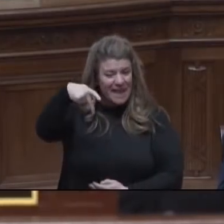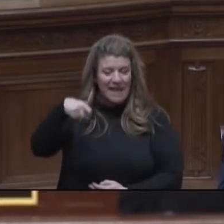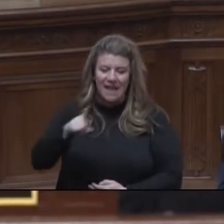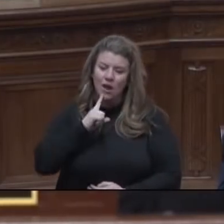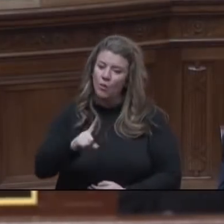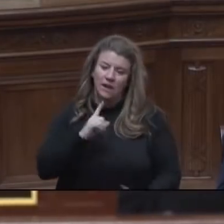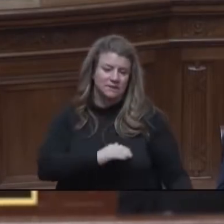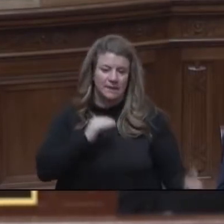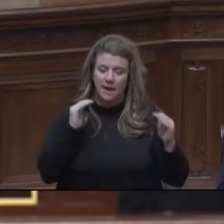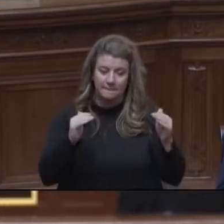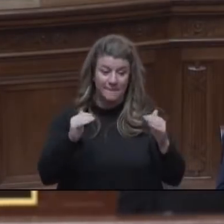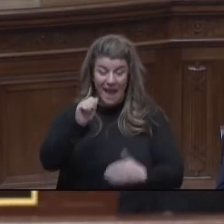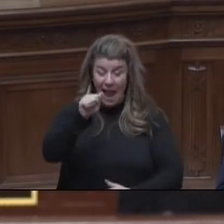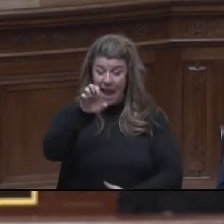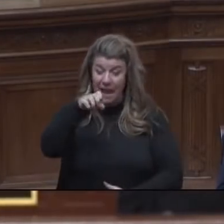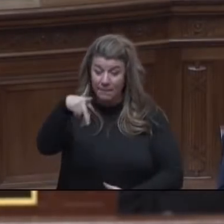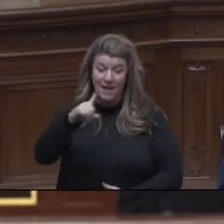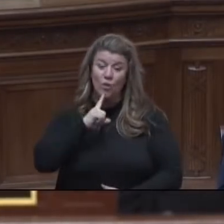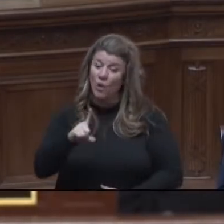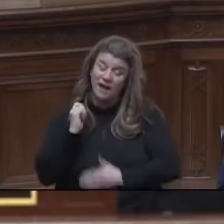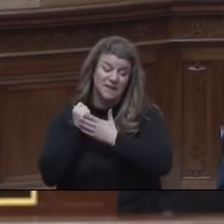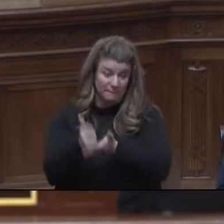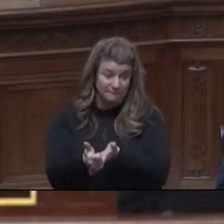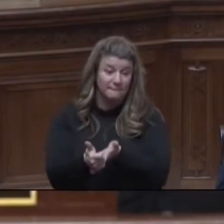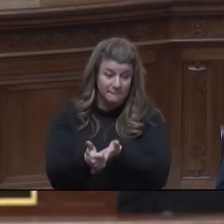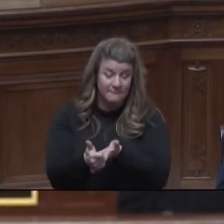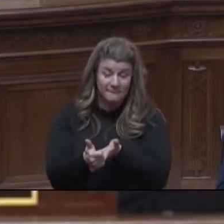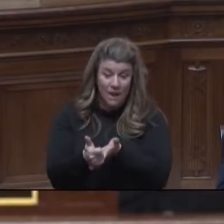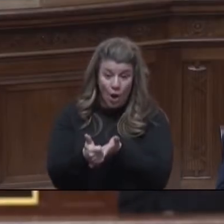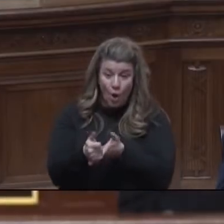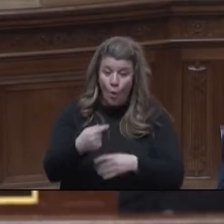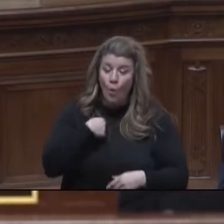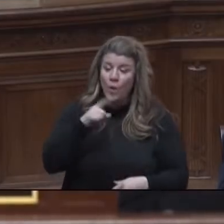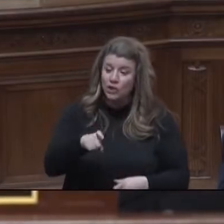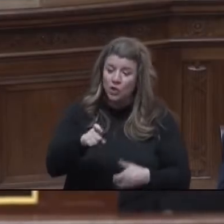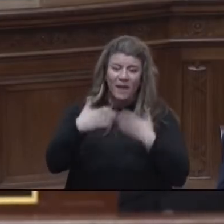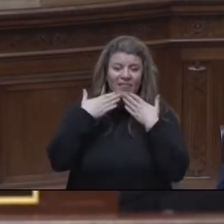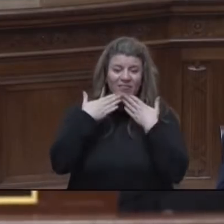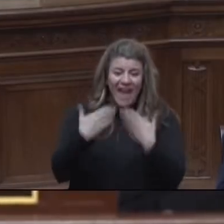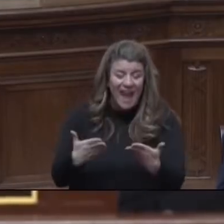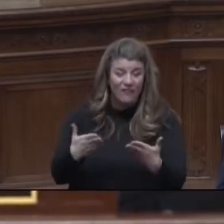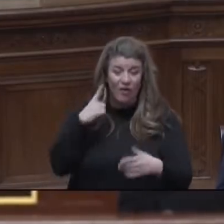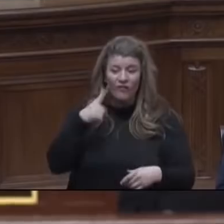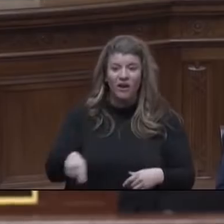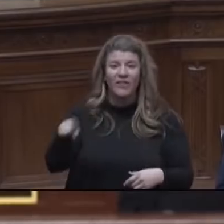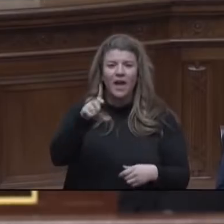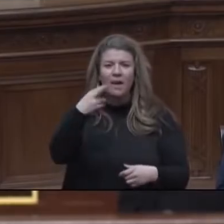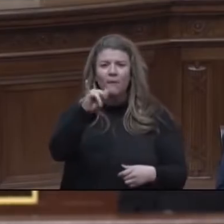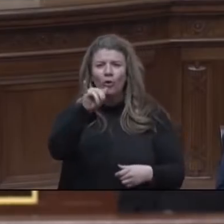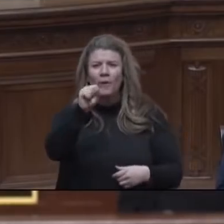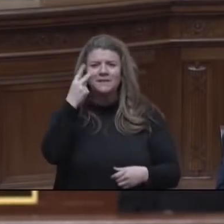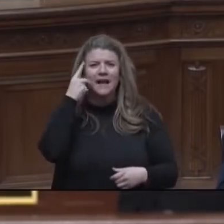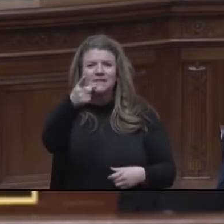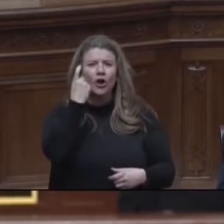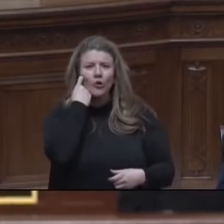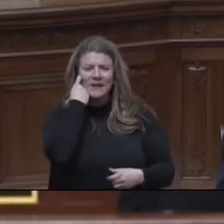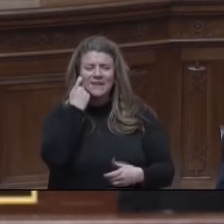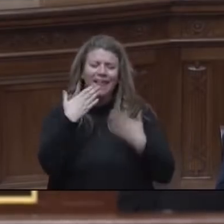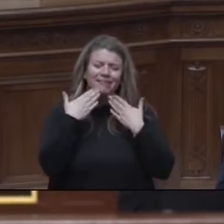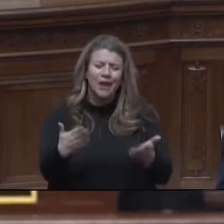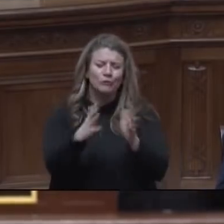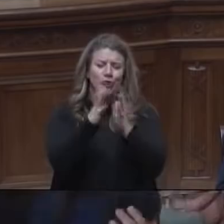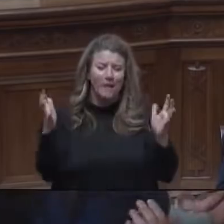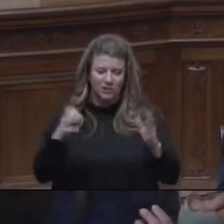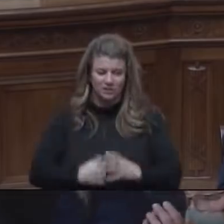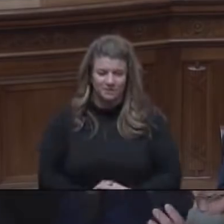stepped up. AEP really stepped up. We should be very, very thankful for them. So, Chris, I saw you just a second ago. Thank you so